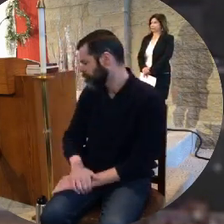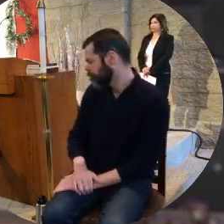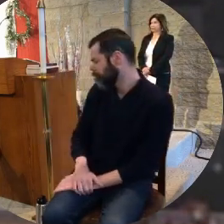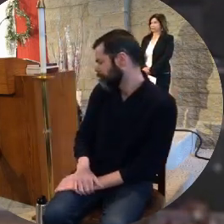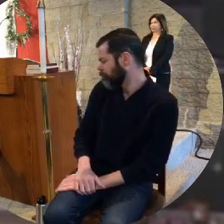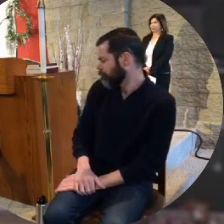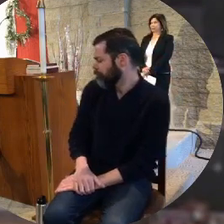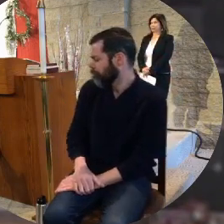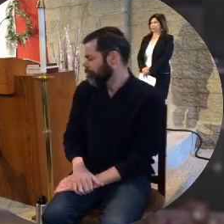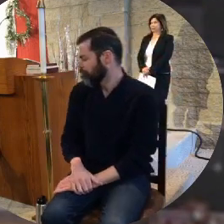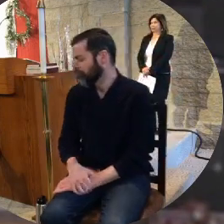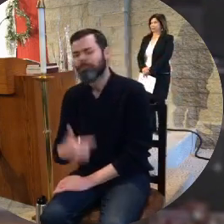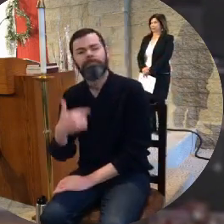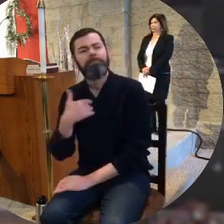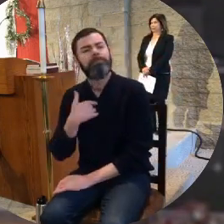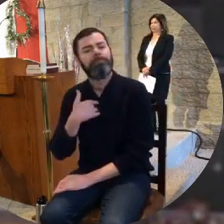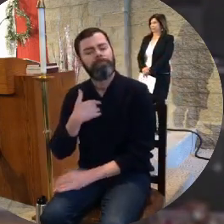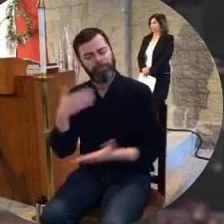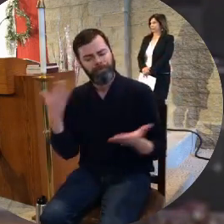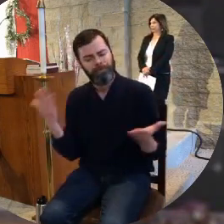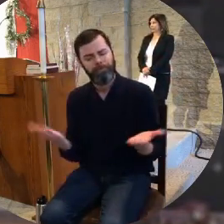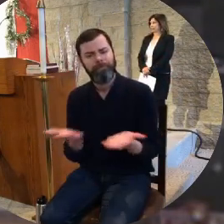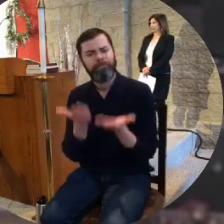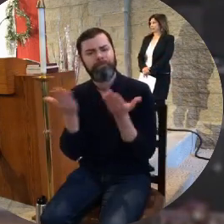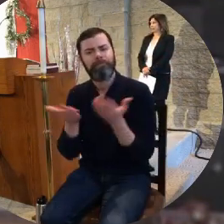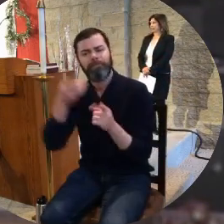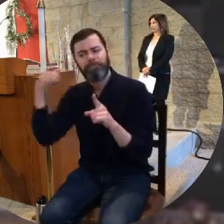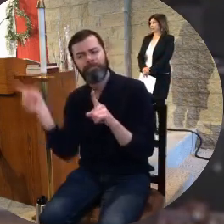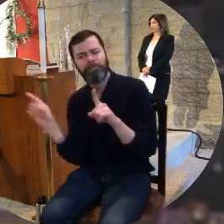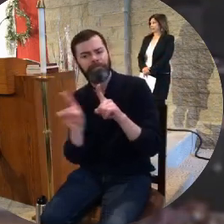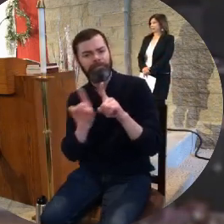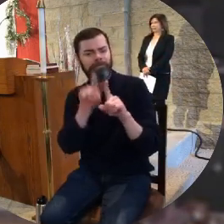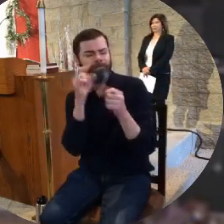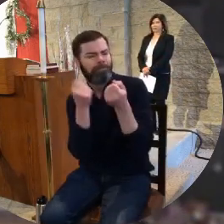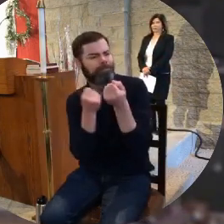mistake. I am here, your help.